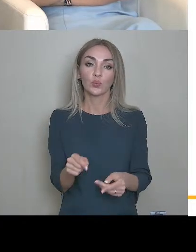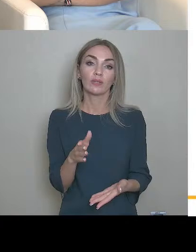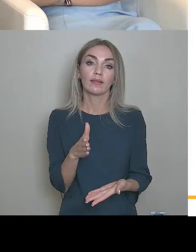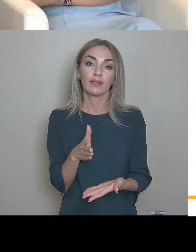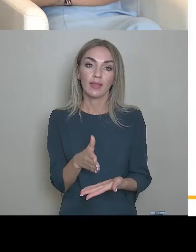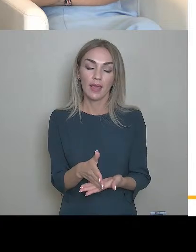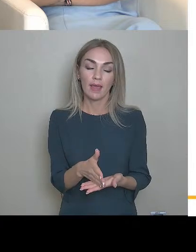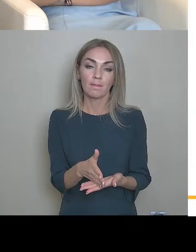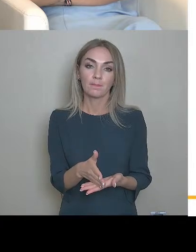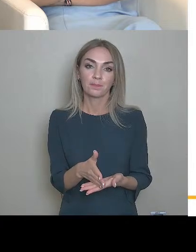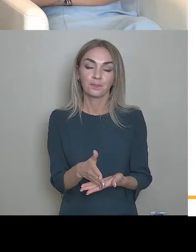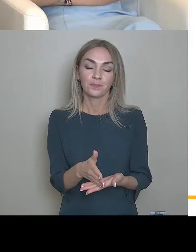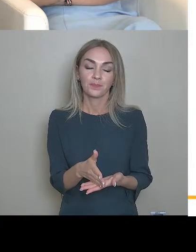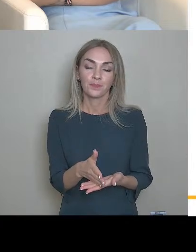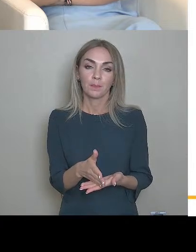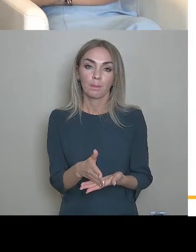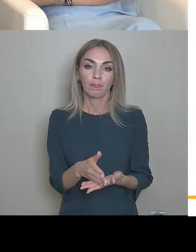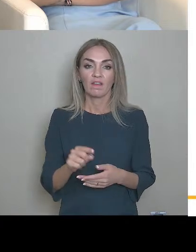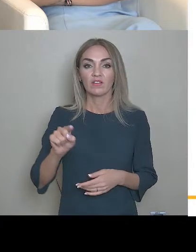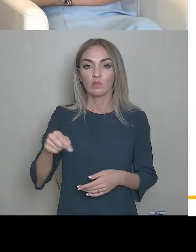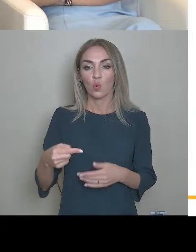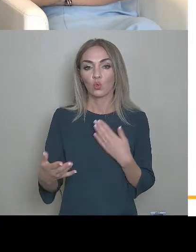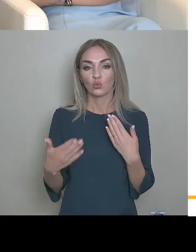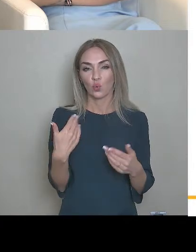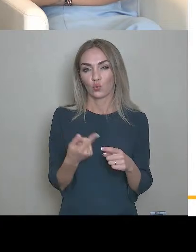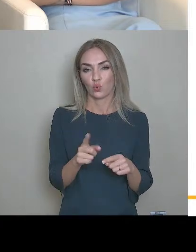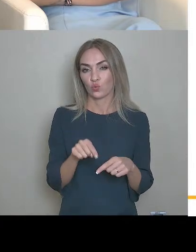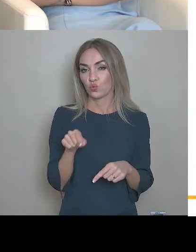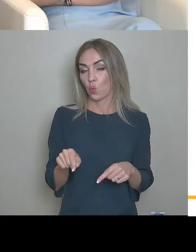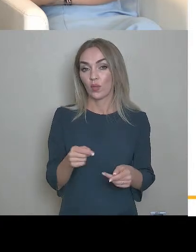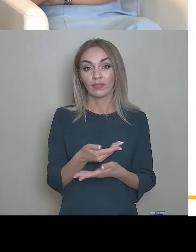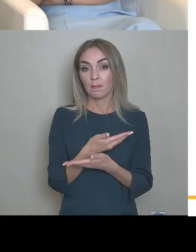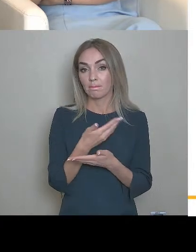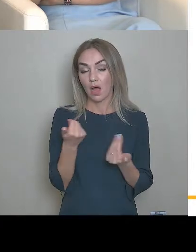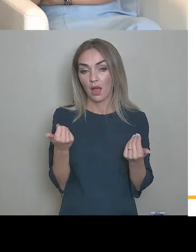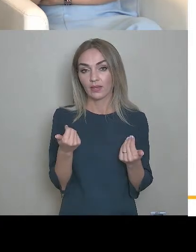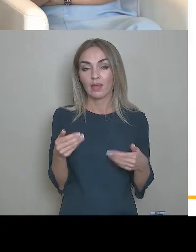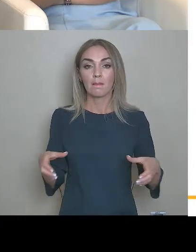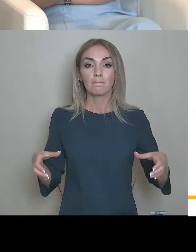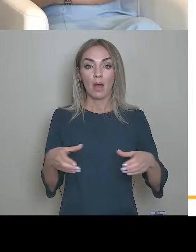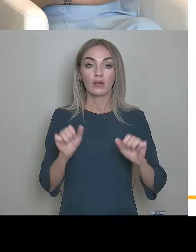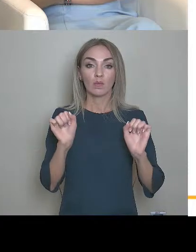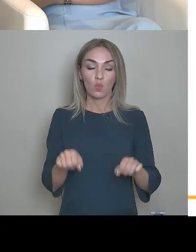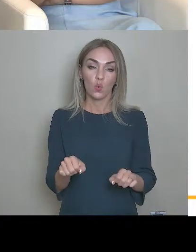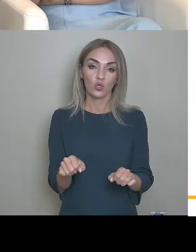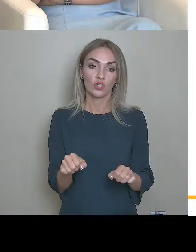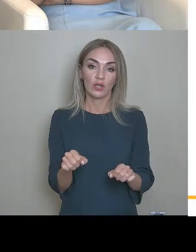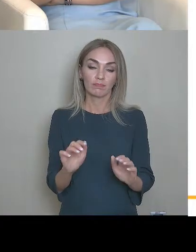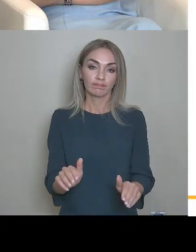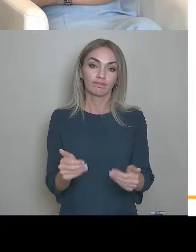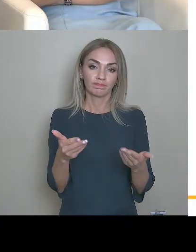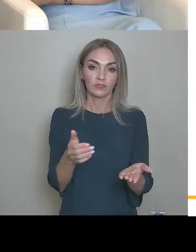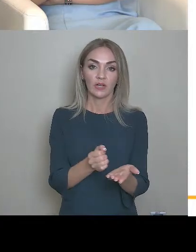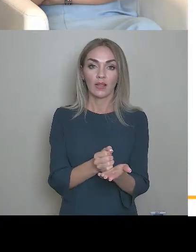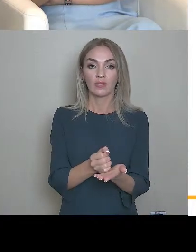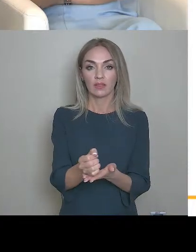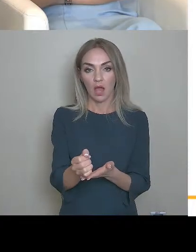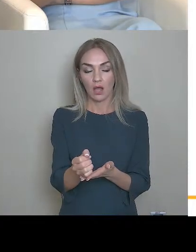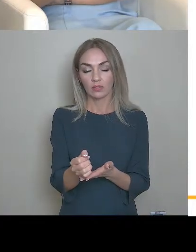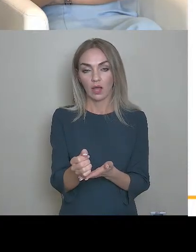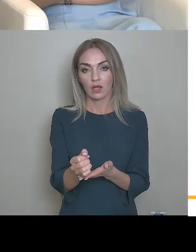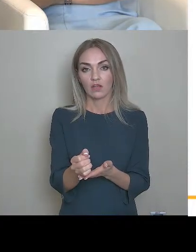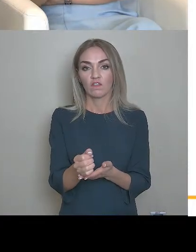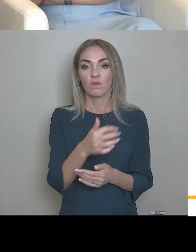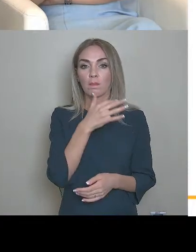council, and there are no requirements as far as this is concerned. The party can nominate